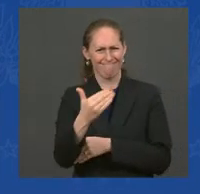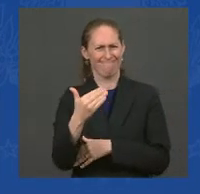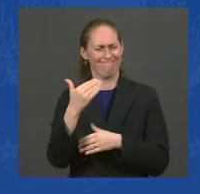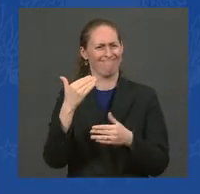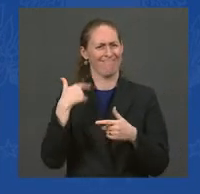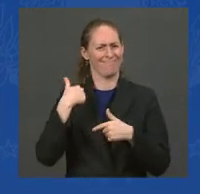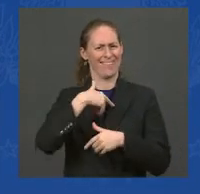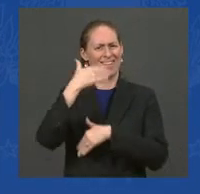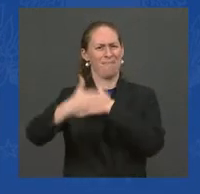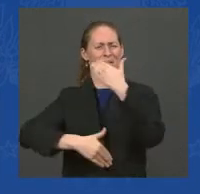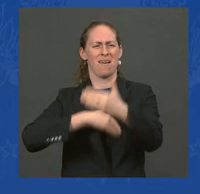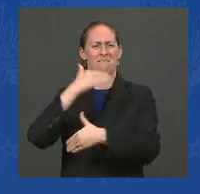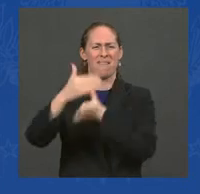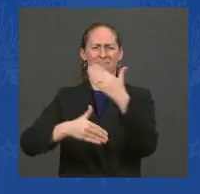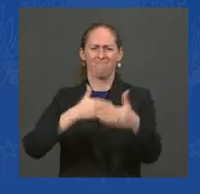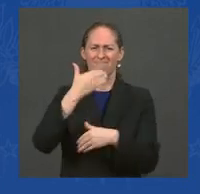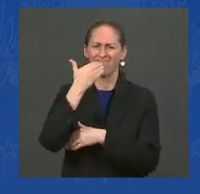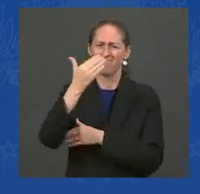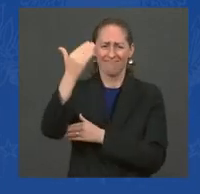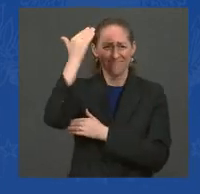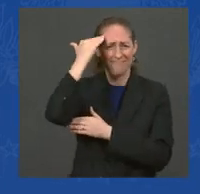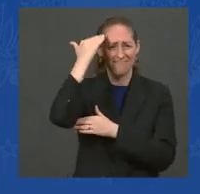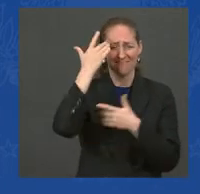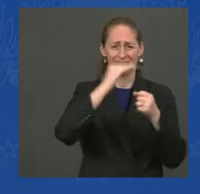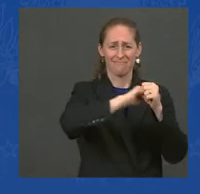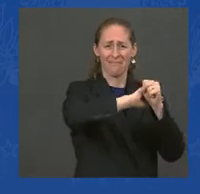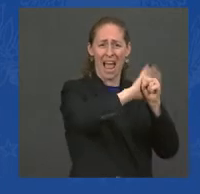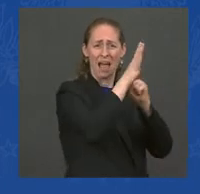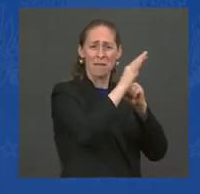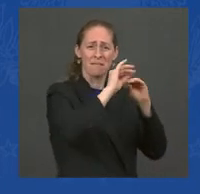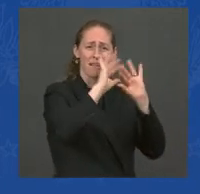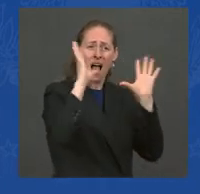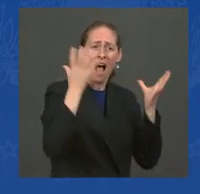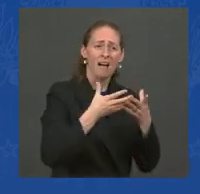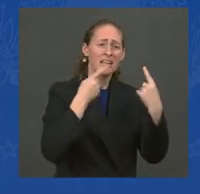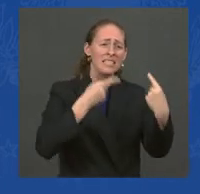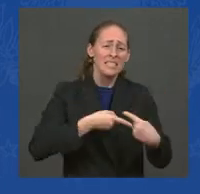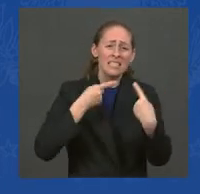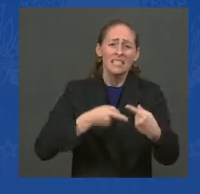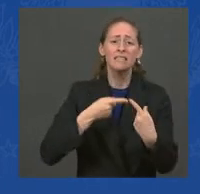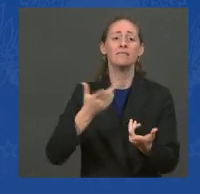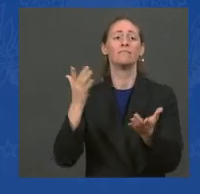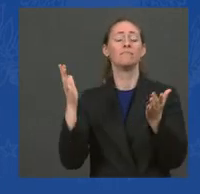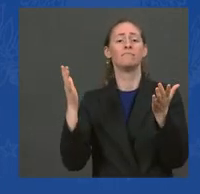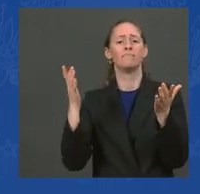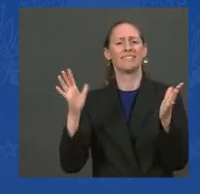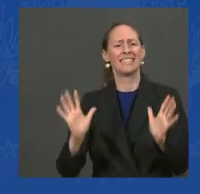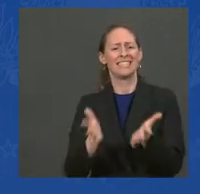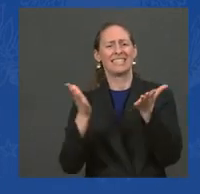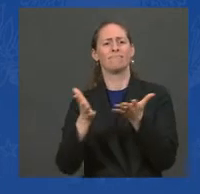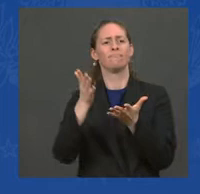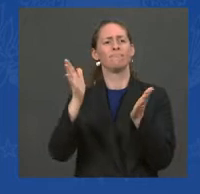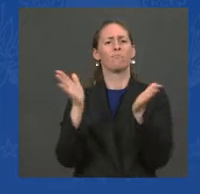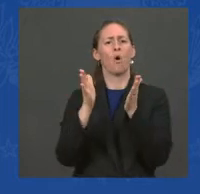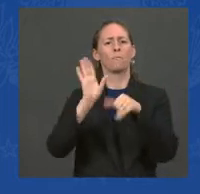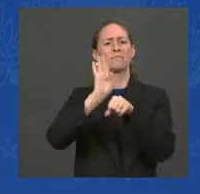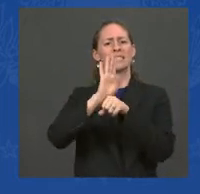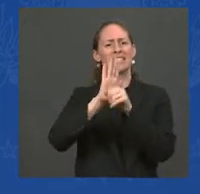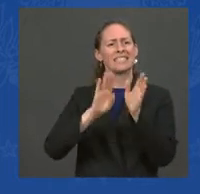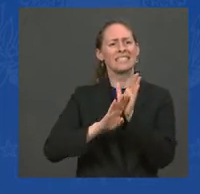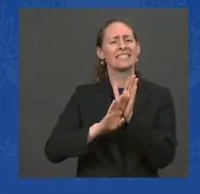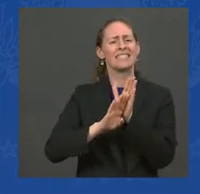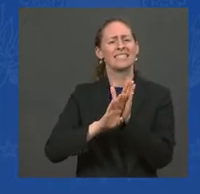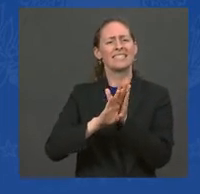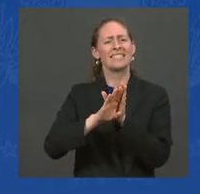pandemic, working to keep their businesses afloat. Remember, today's report is based on a survey that was taken during the week